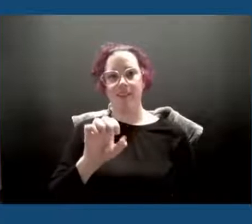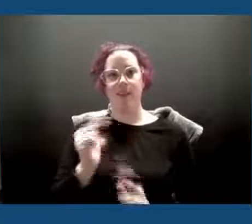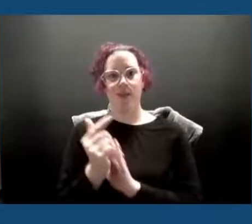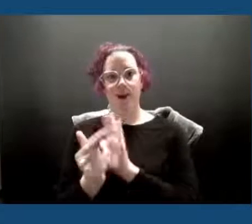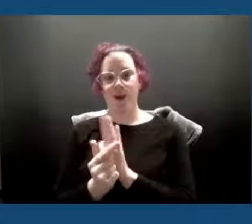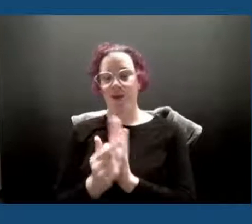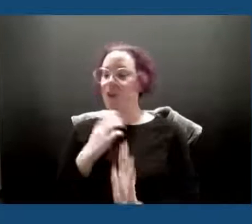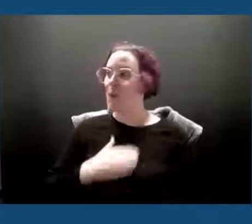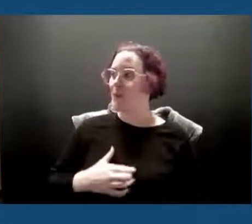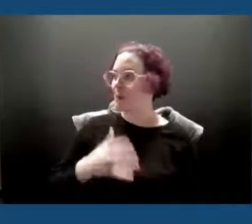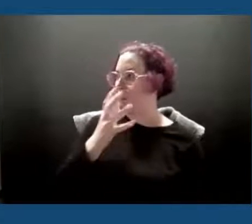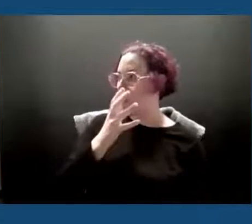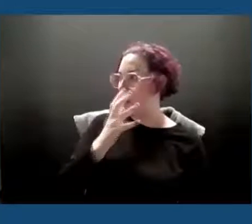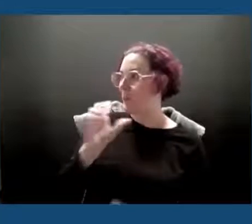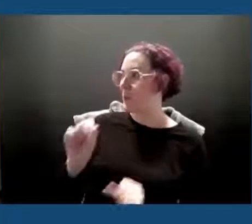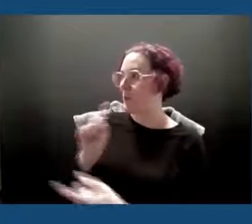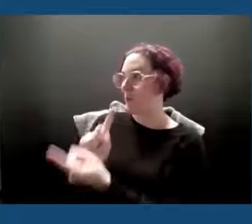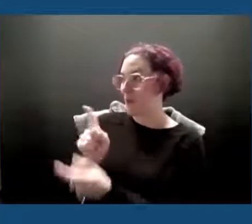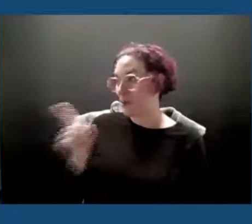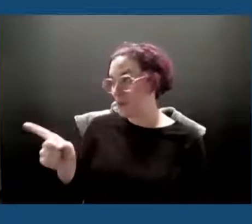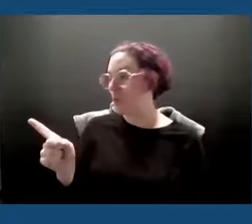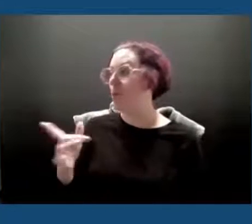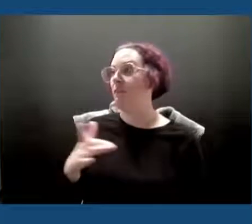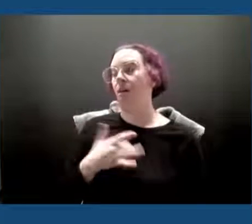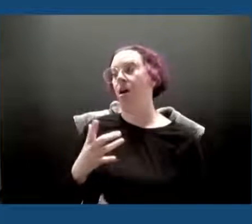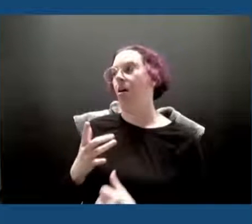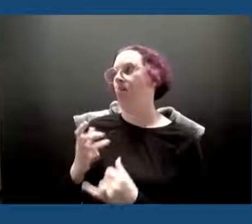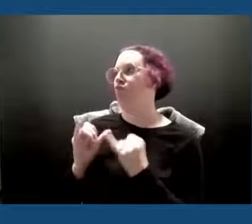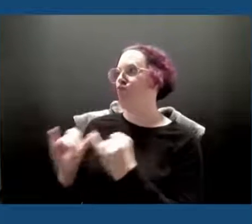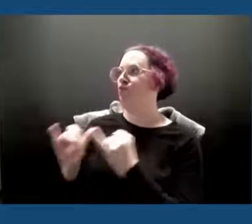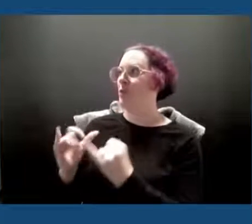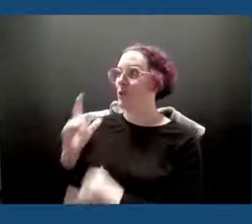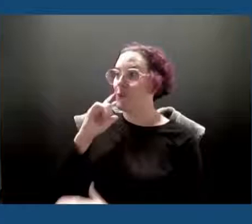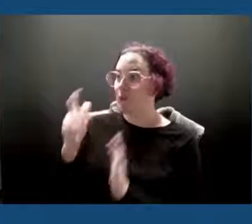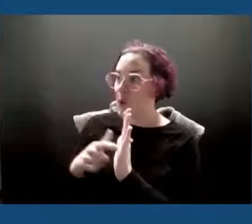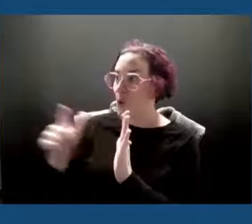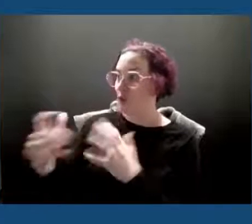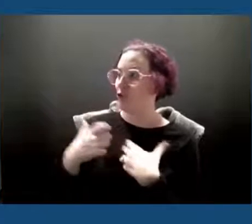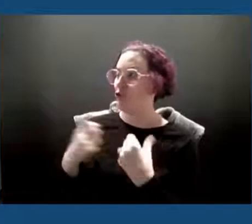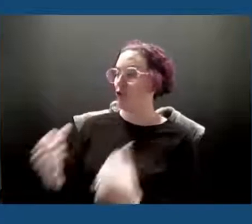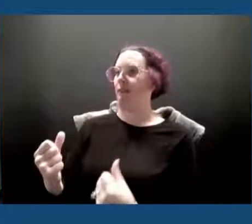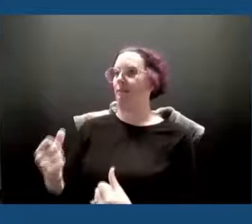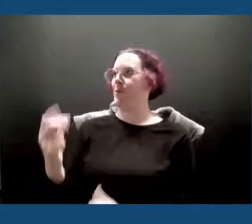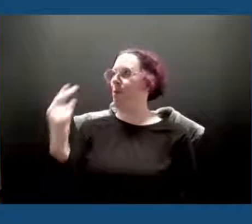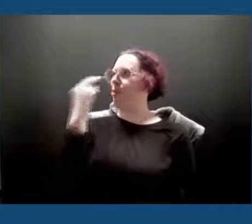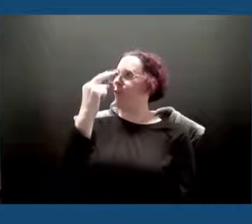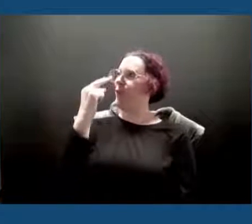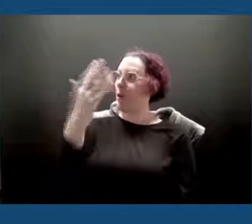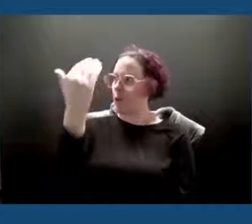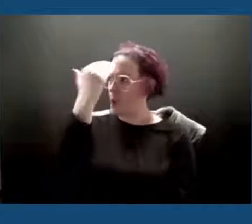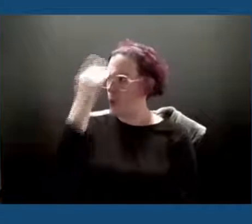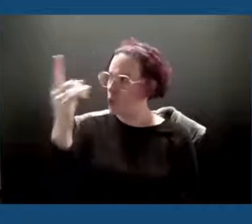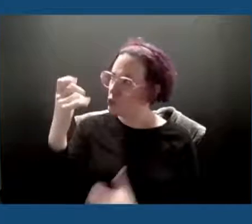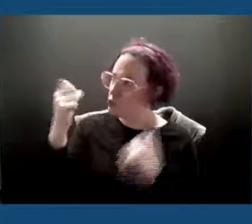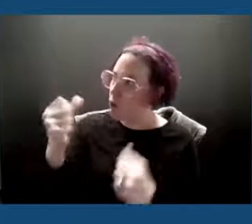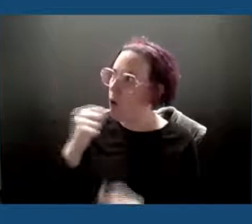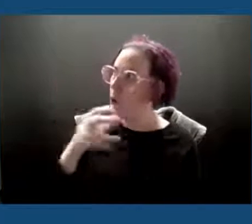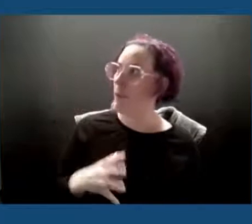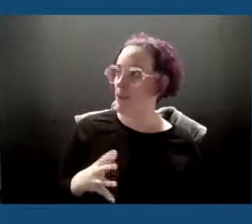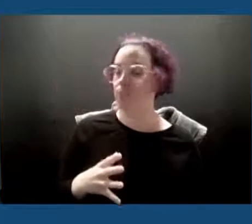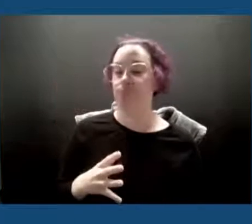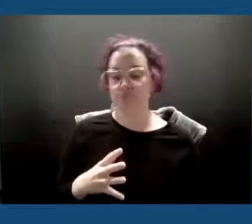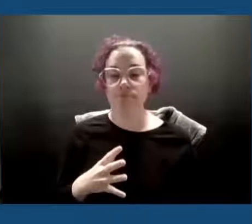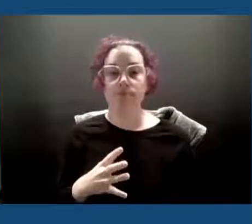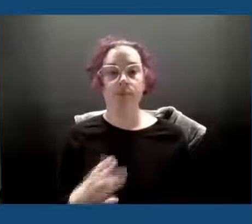She would have found a lot in common. She really would have. She would have seen your strength in your eyes. I can feel it, Cheryl. And I'm going to continue being